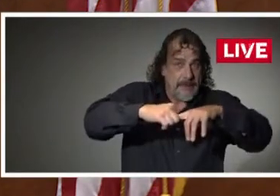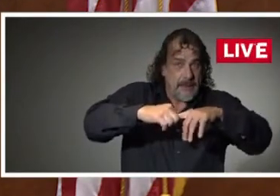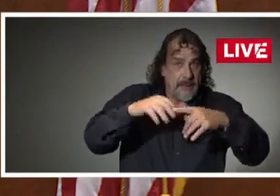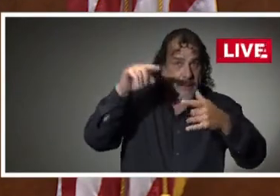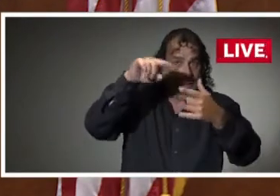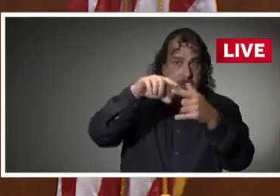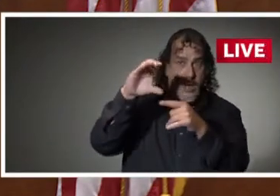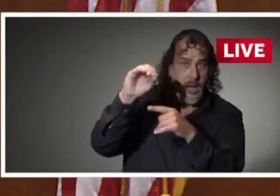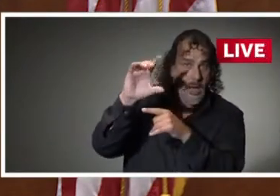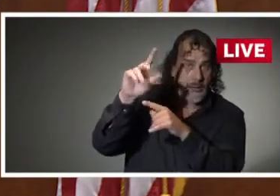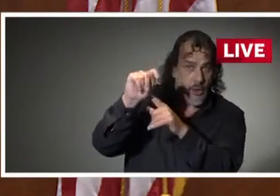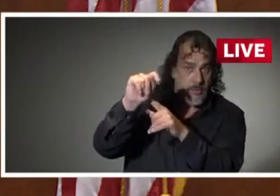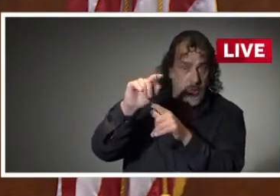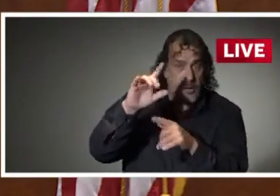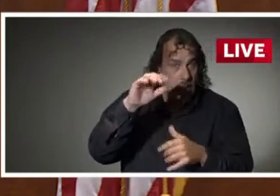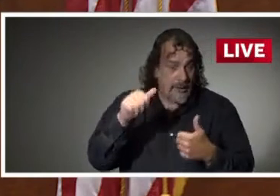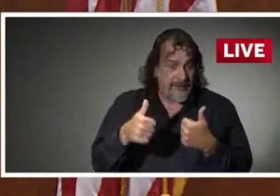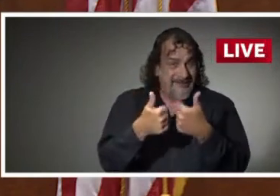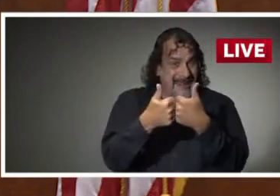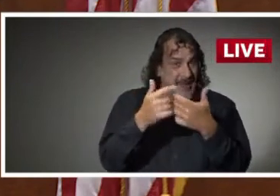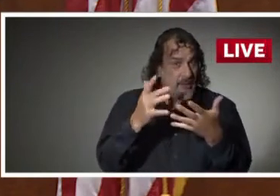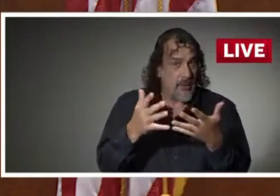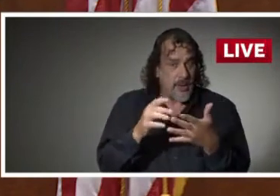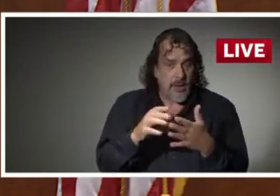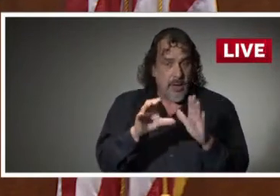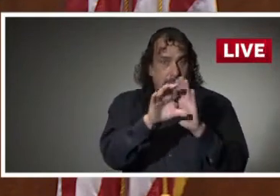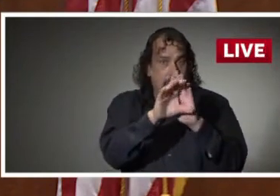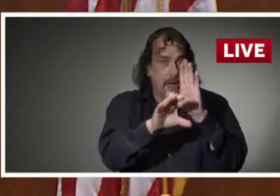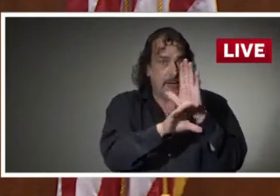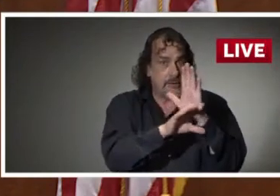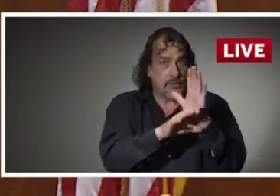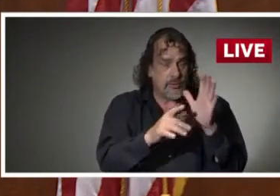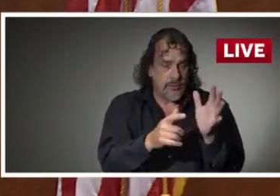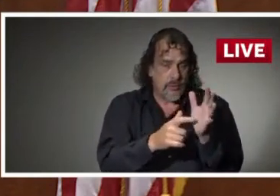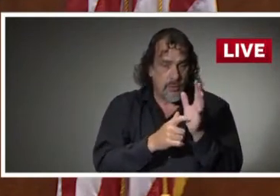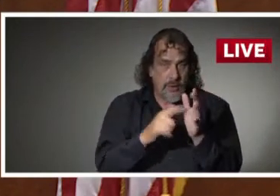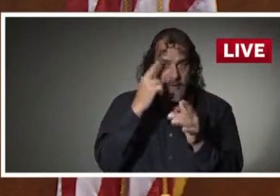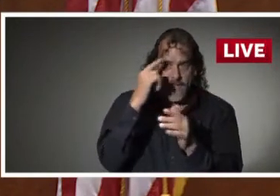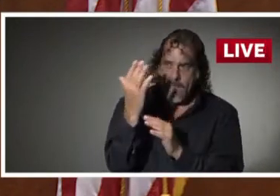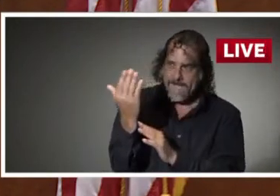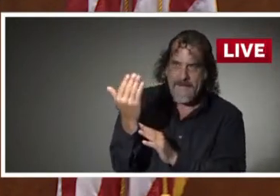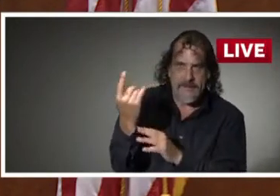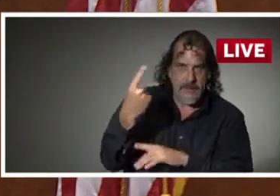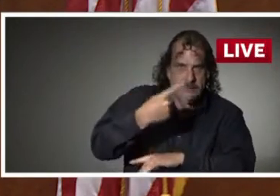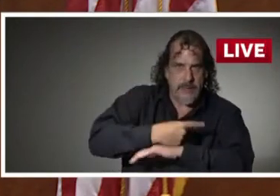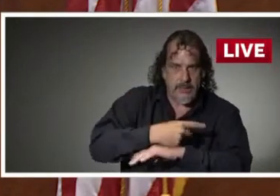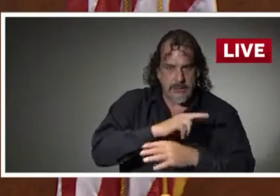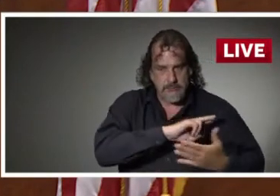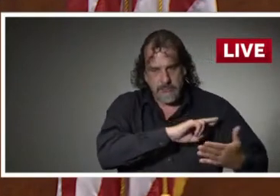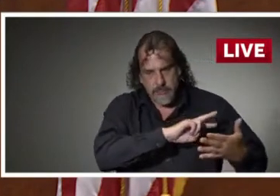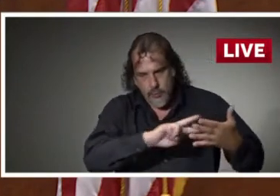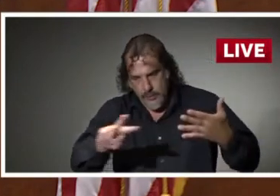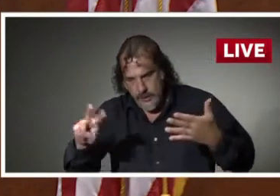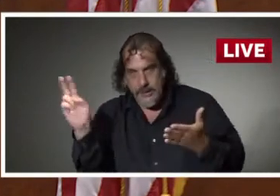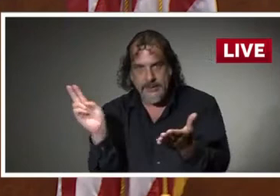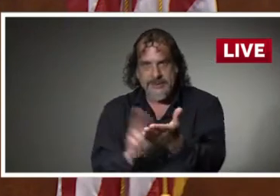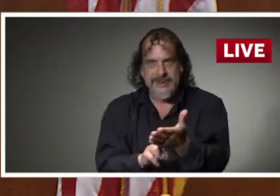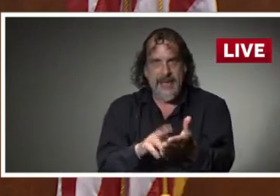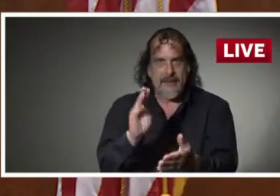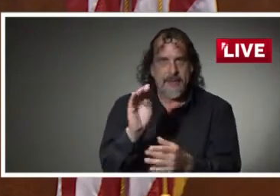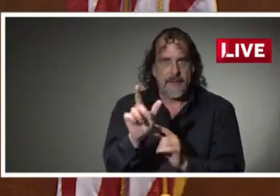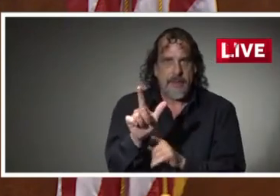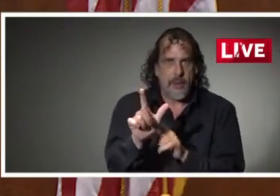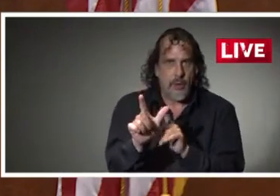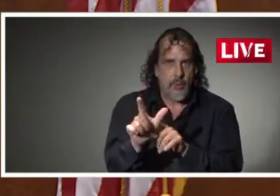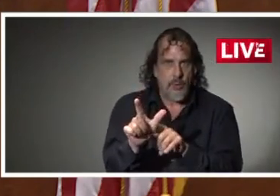challenge that that creates is the Constitution allows for 15 days to sign legislation once